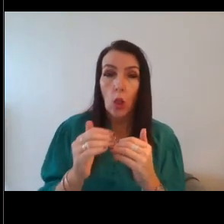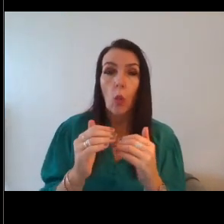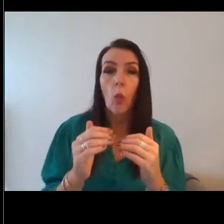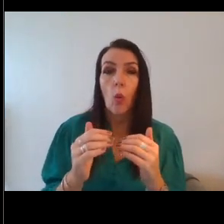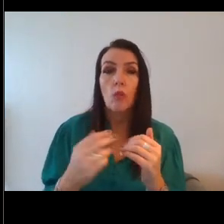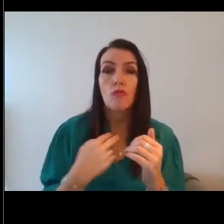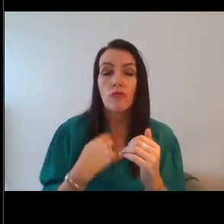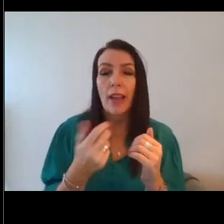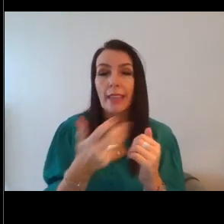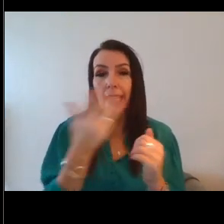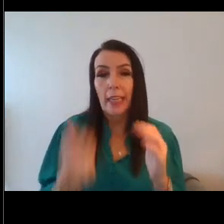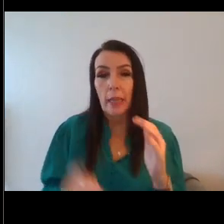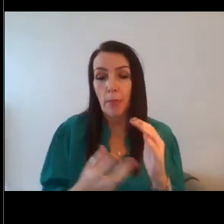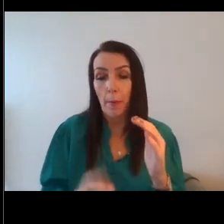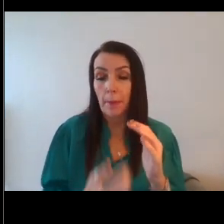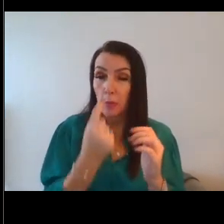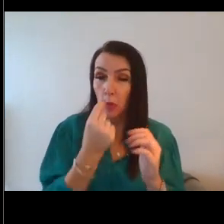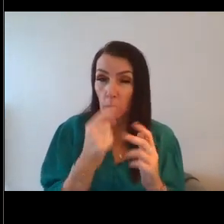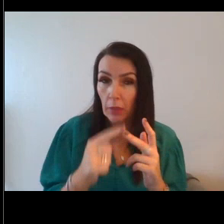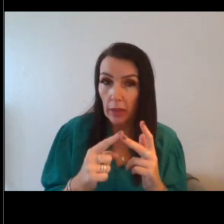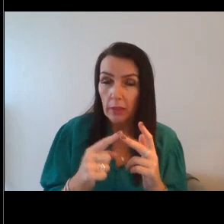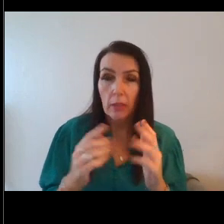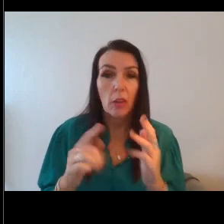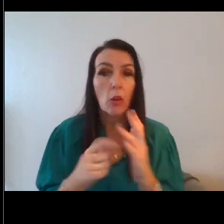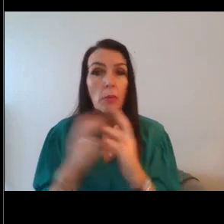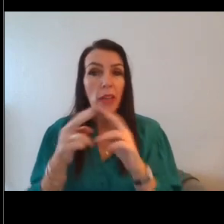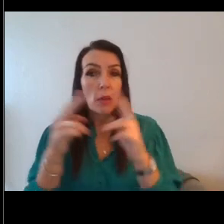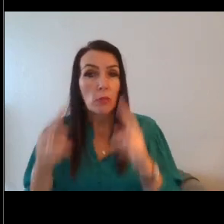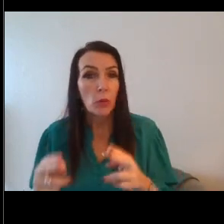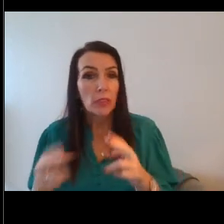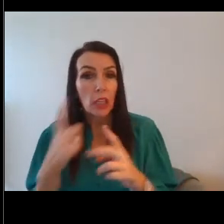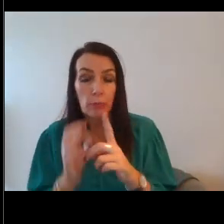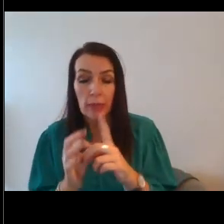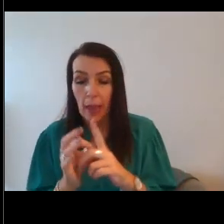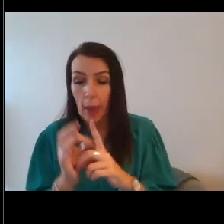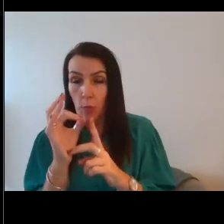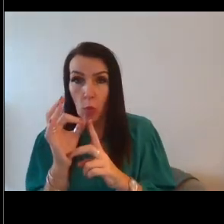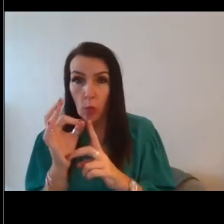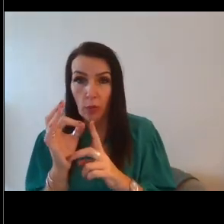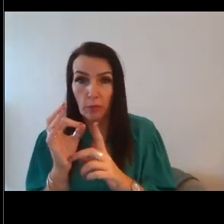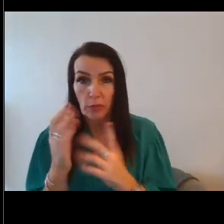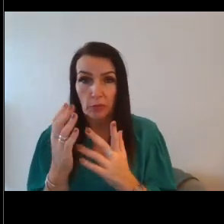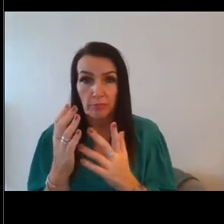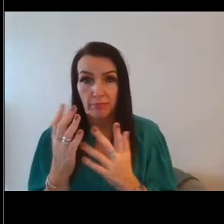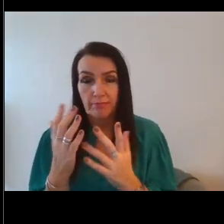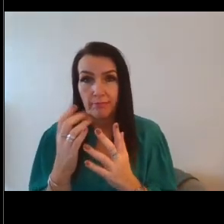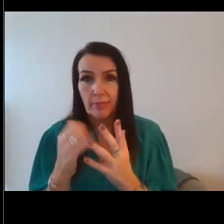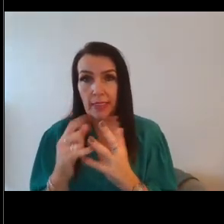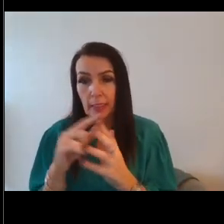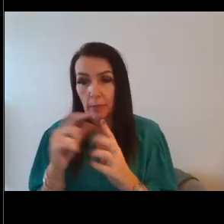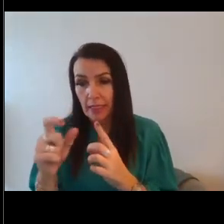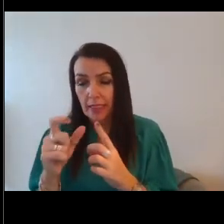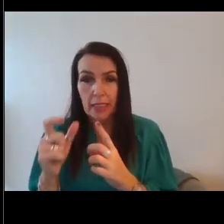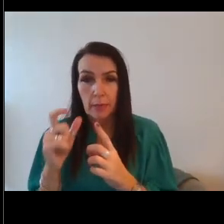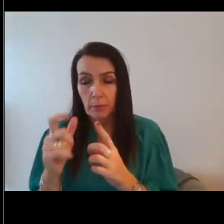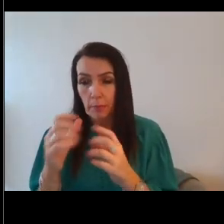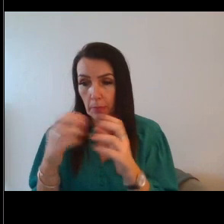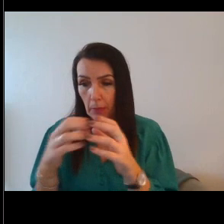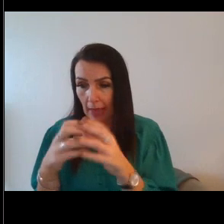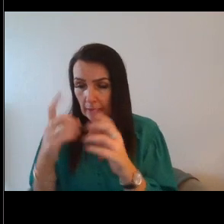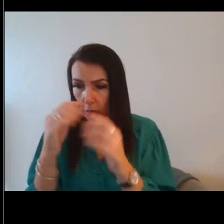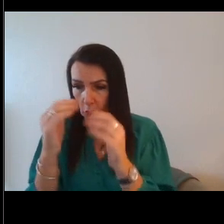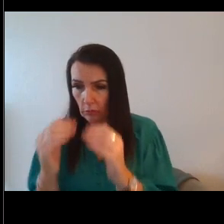intervention. Similarly, if we had a property that could be improved to EPC band C at a relatively low cost, then it may have